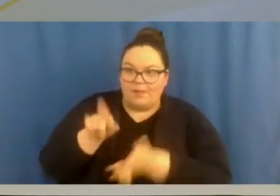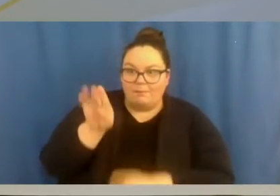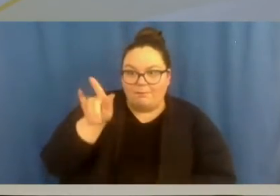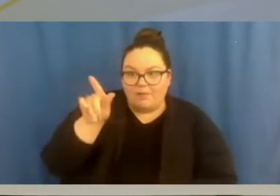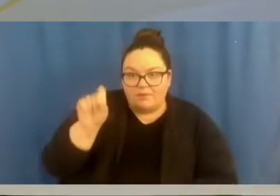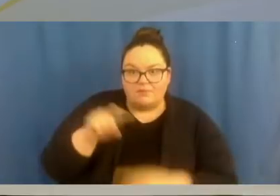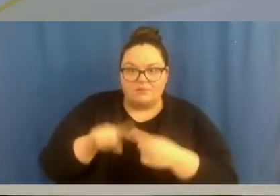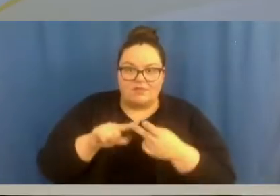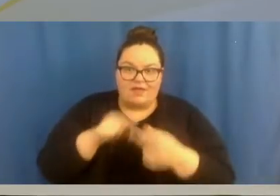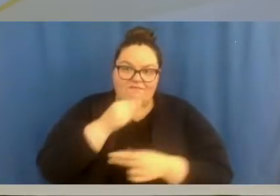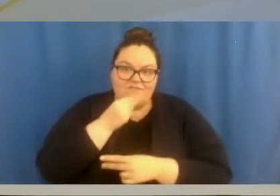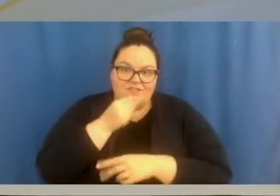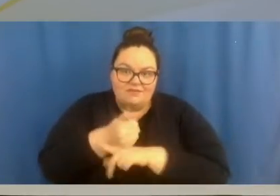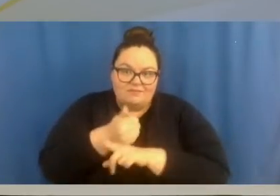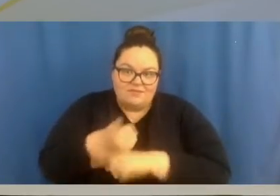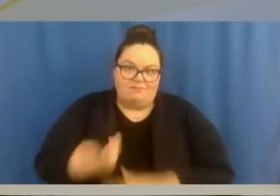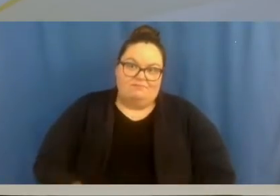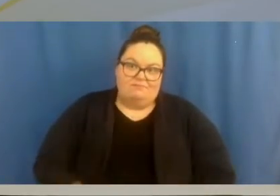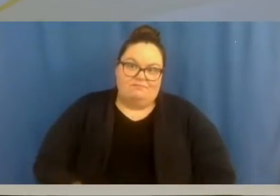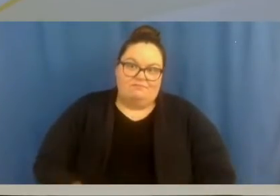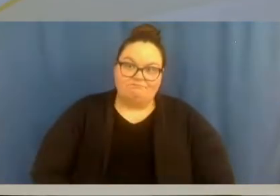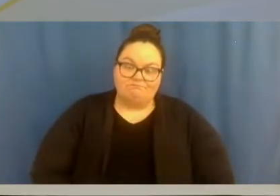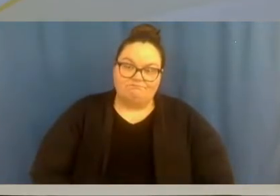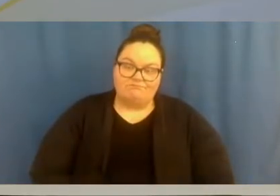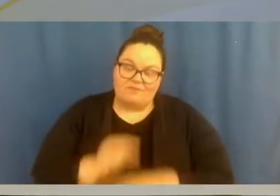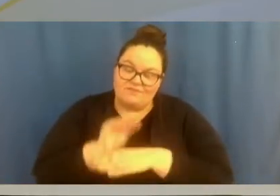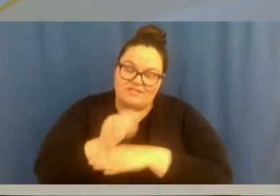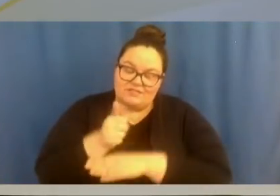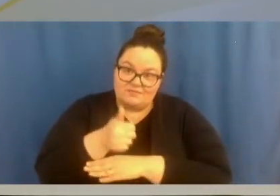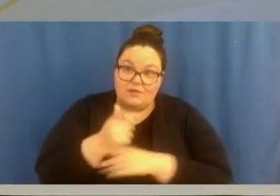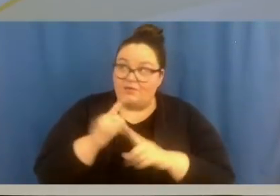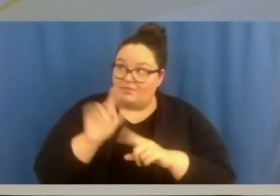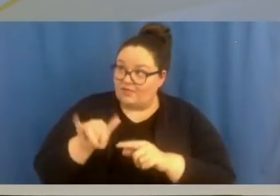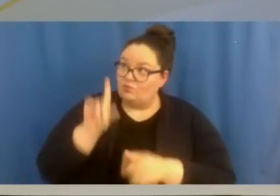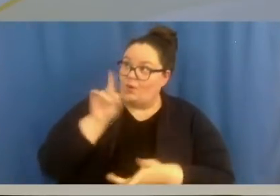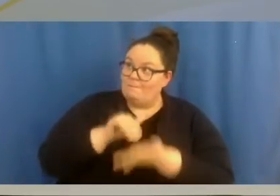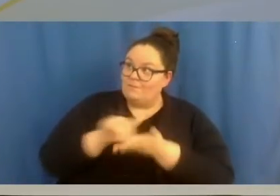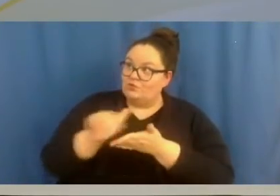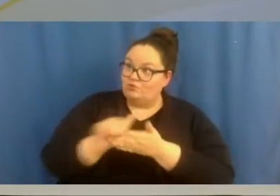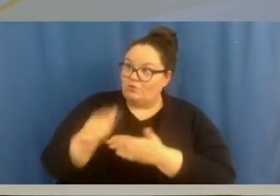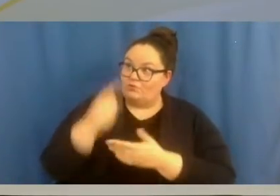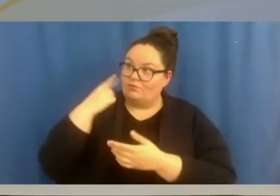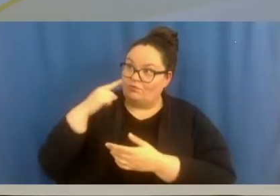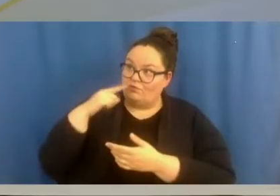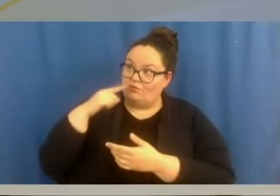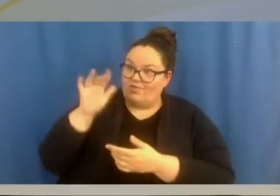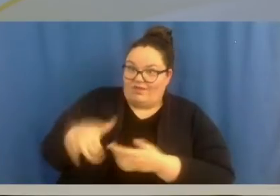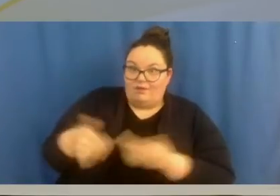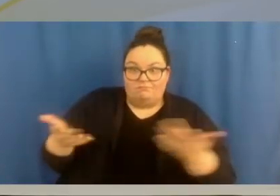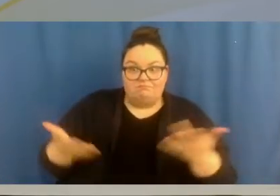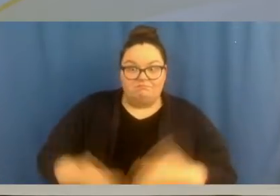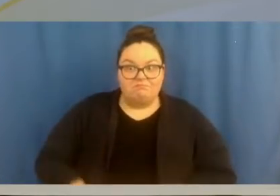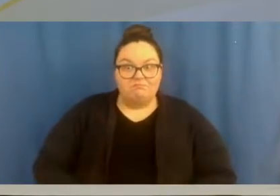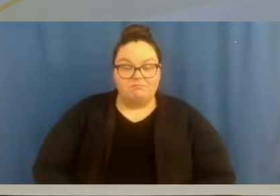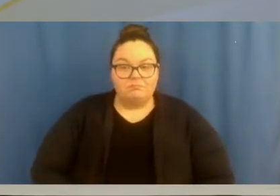and survive. So that's what this $1 million pot is for at this time.